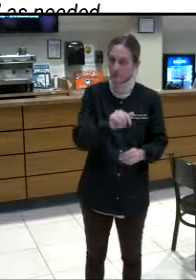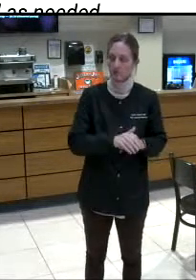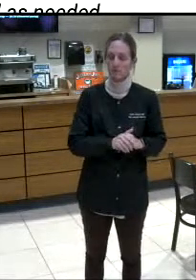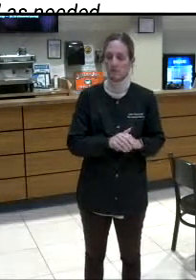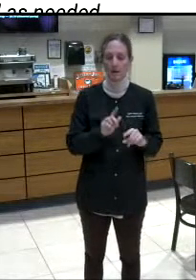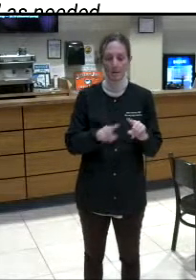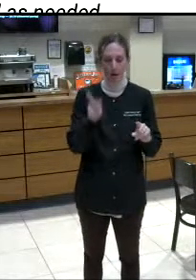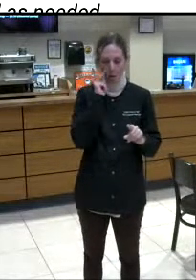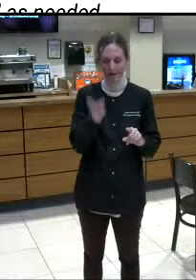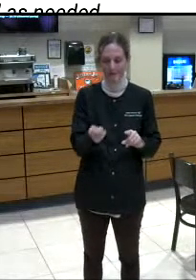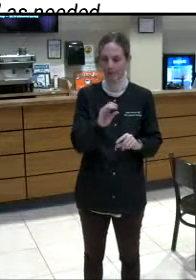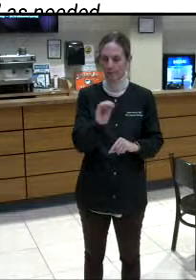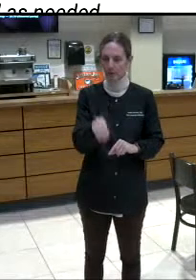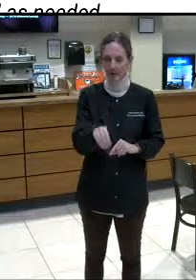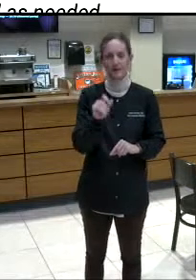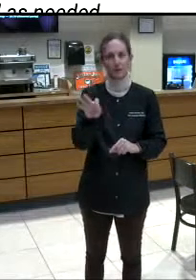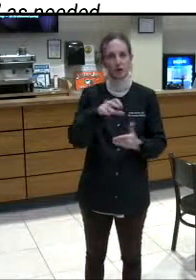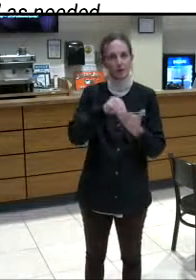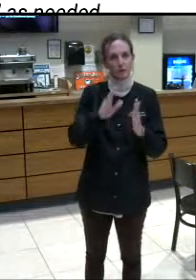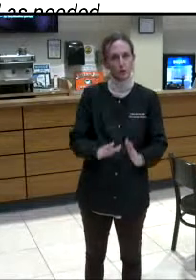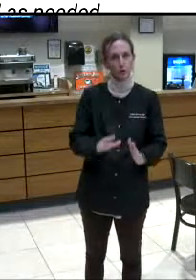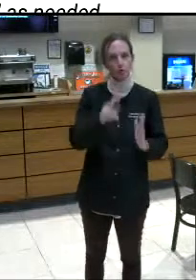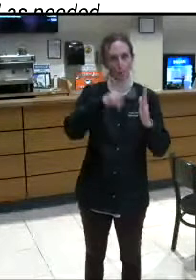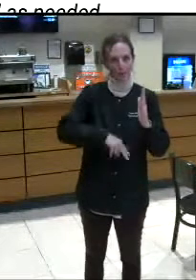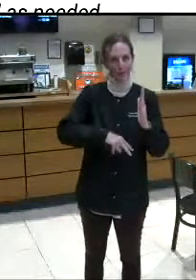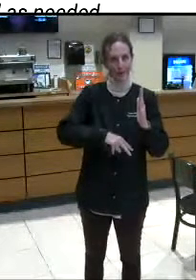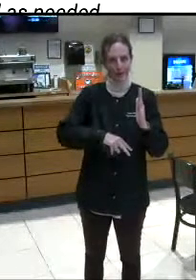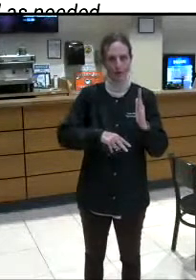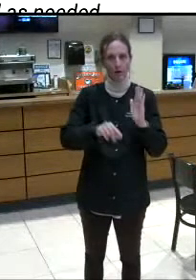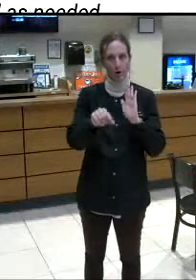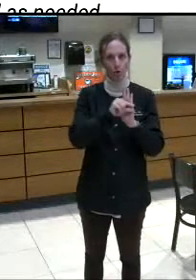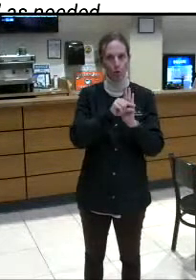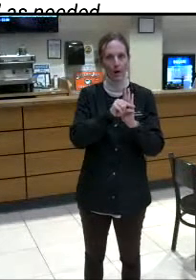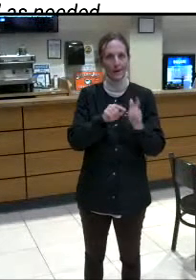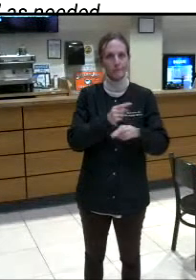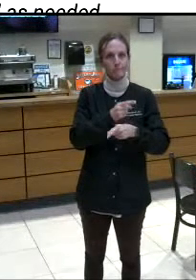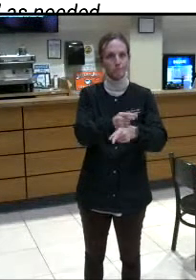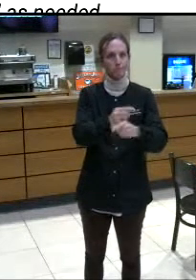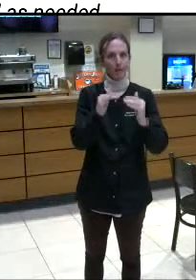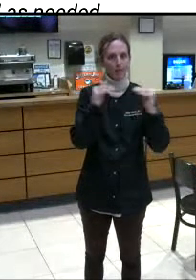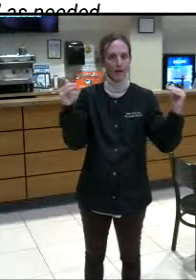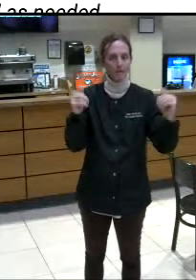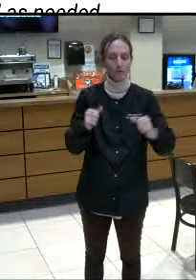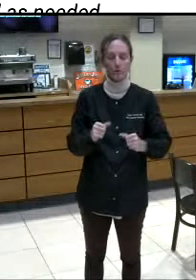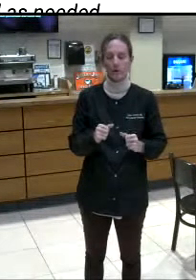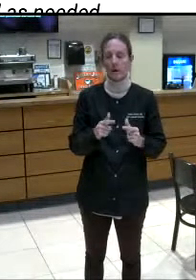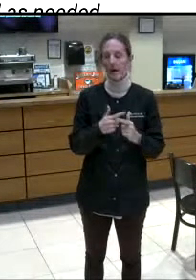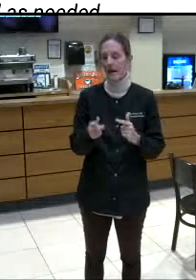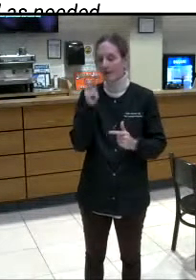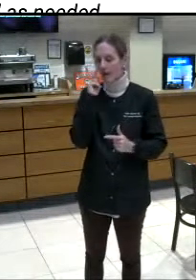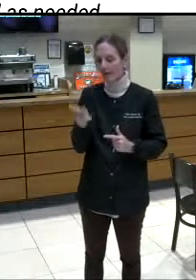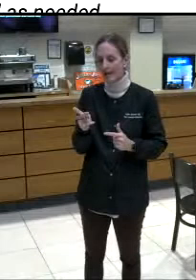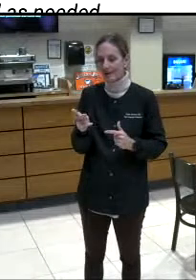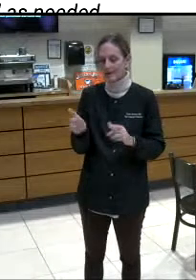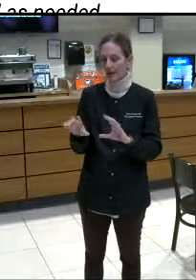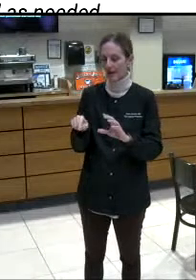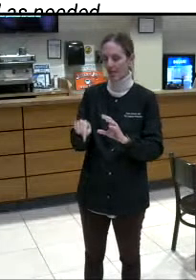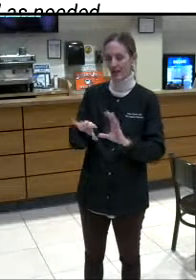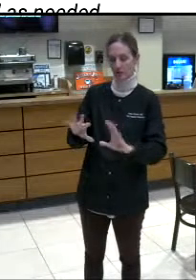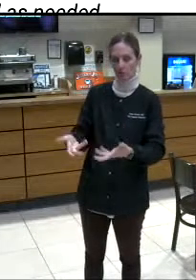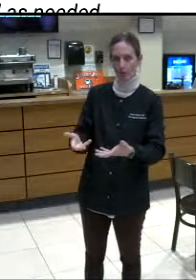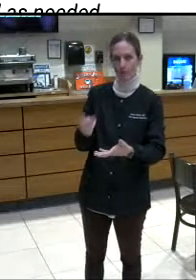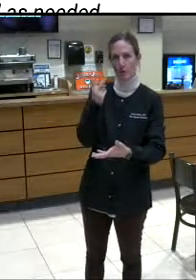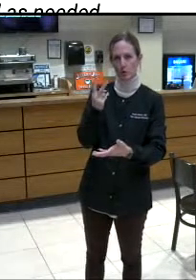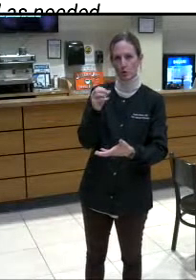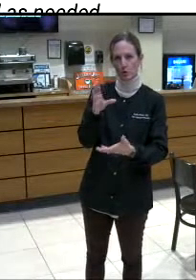that percentage of students that are reading on grade level, and then the ones that are, you know, to a more below grade